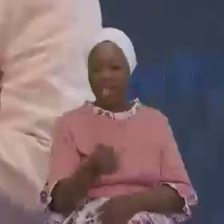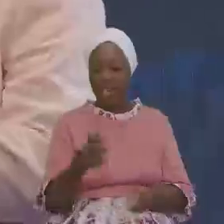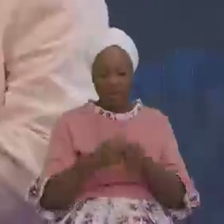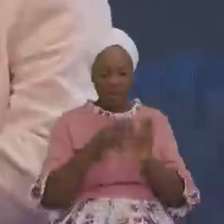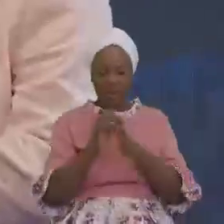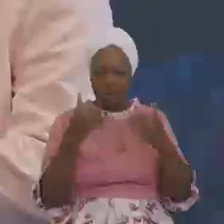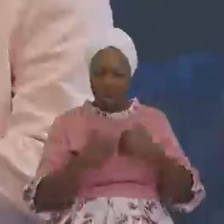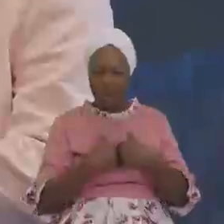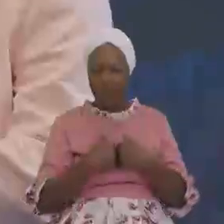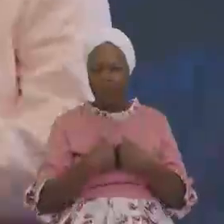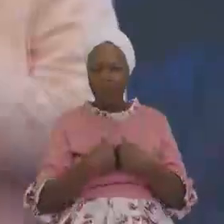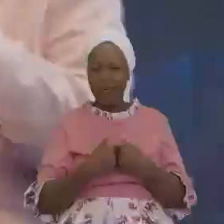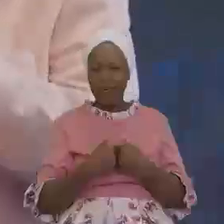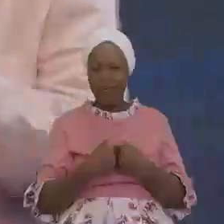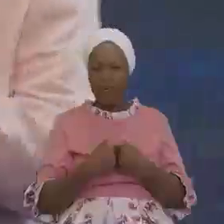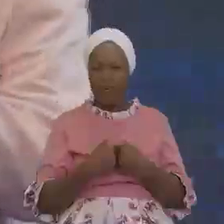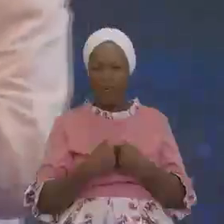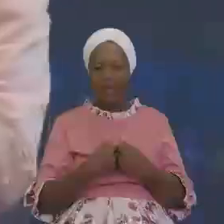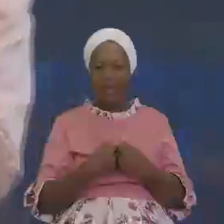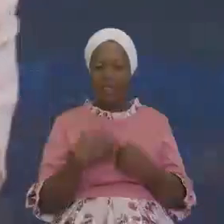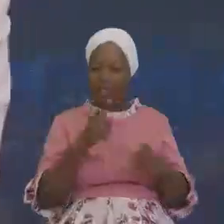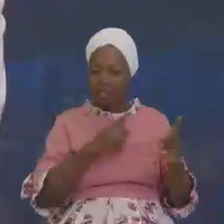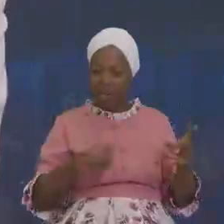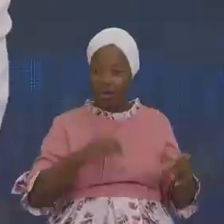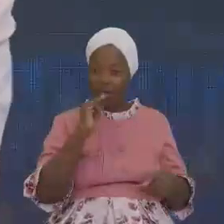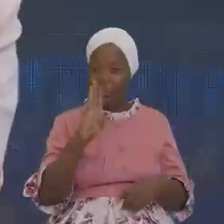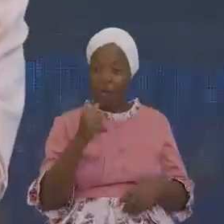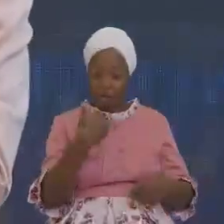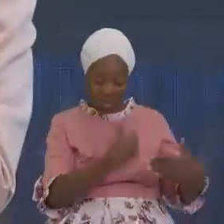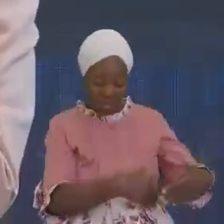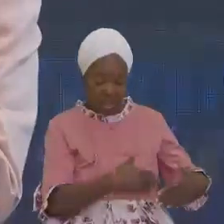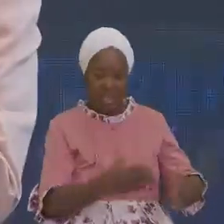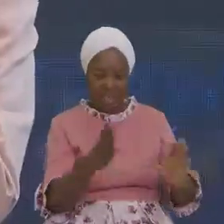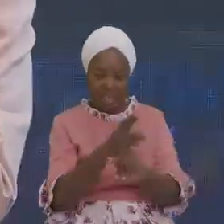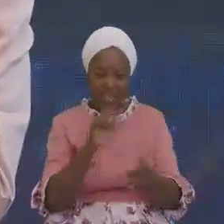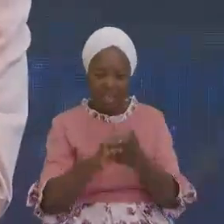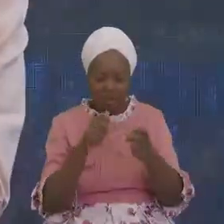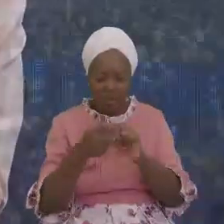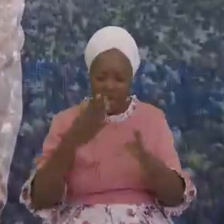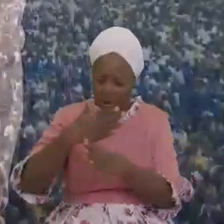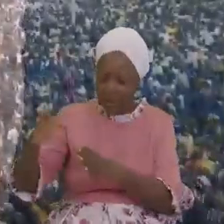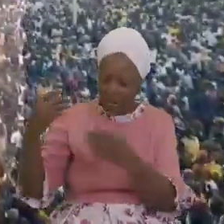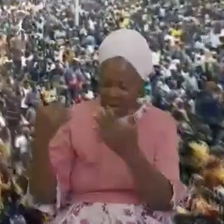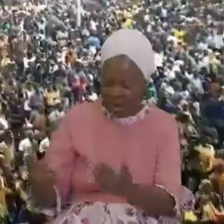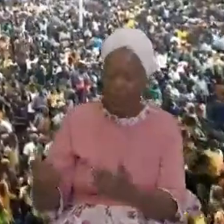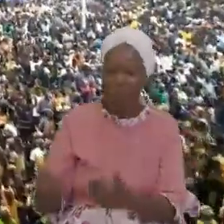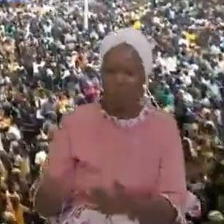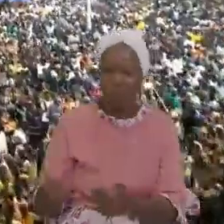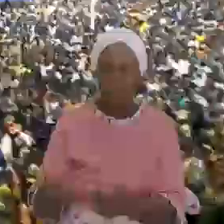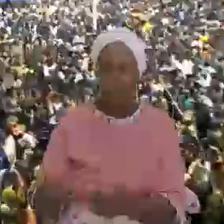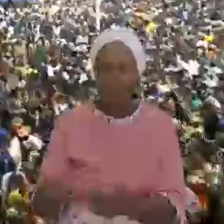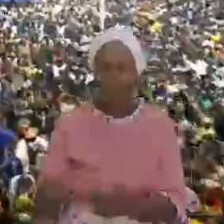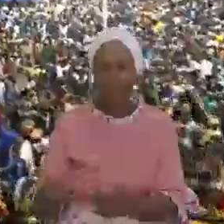have, the Lord is by your side, taking that problem away right now.